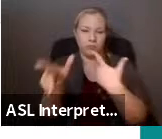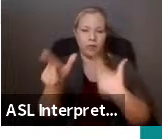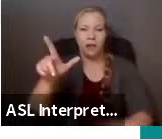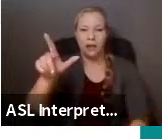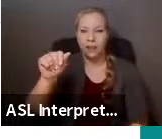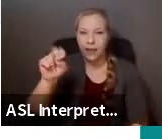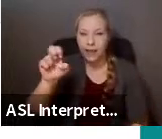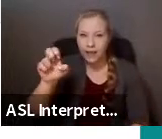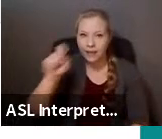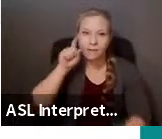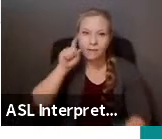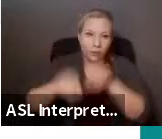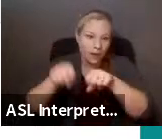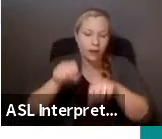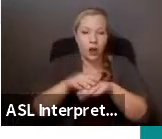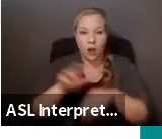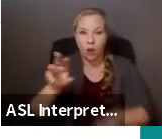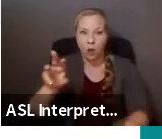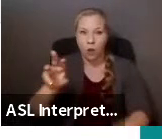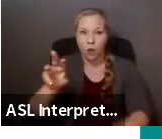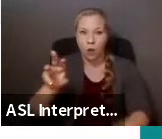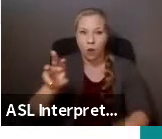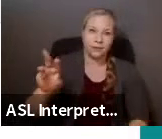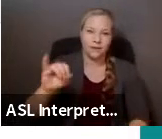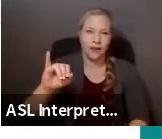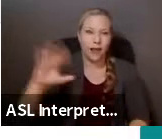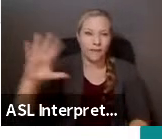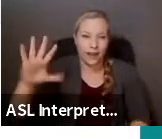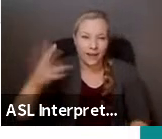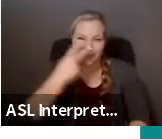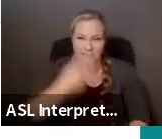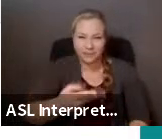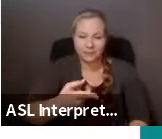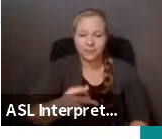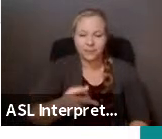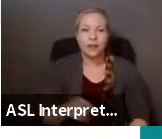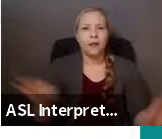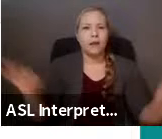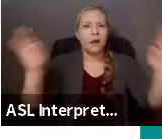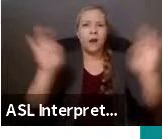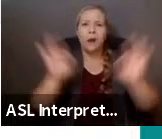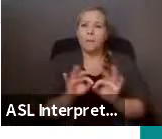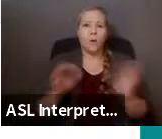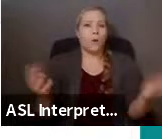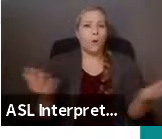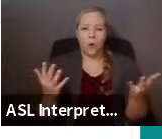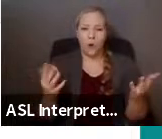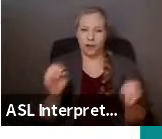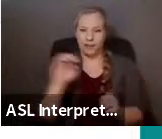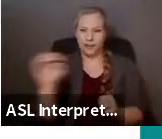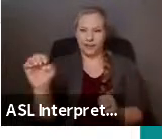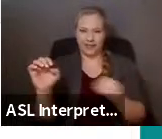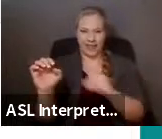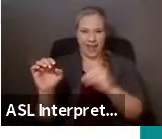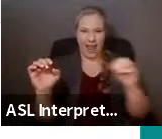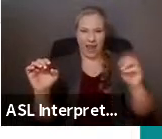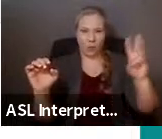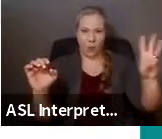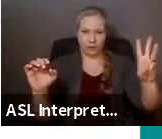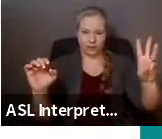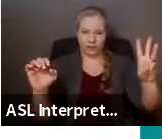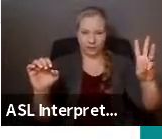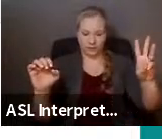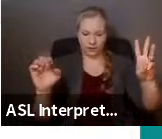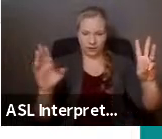of I-5 there. Really, really important is in thinking about those east-west connections, going back to the